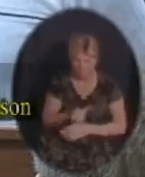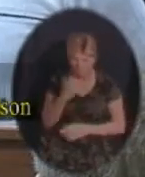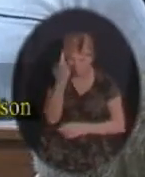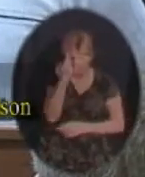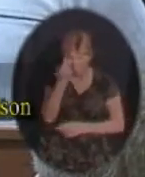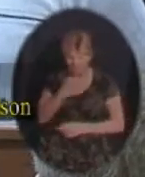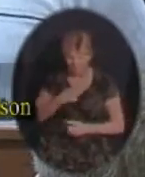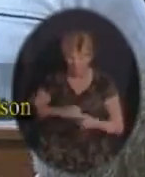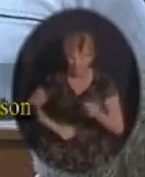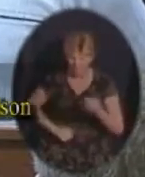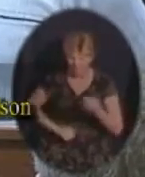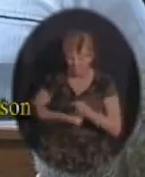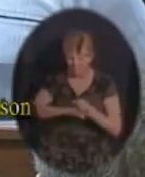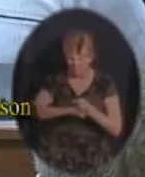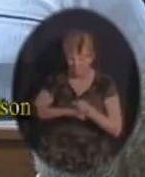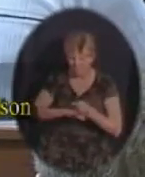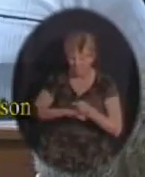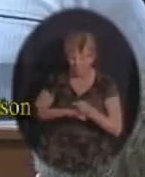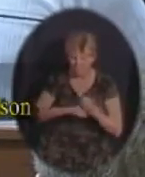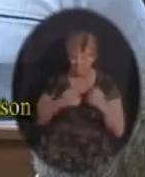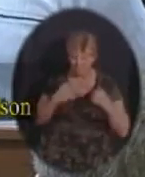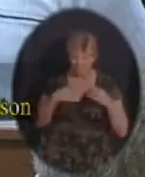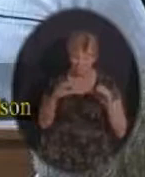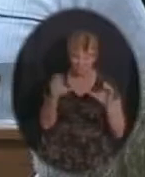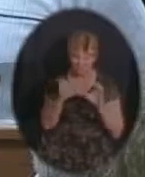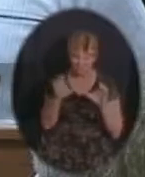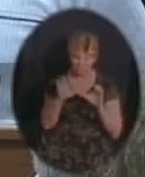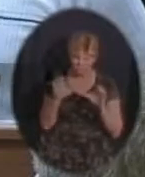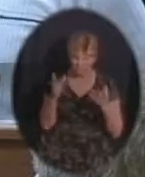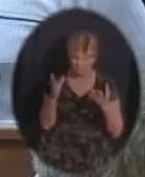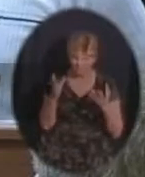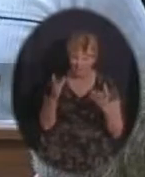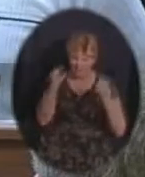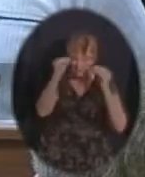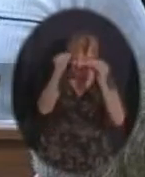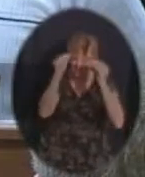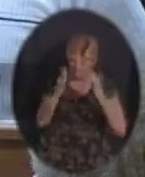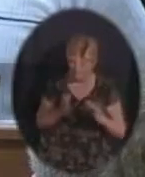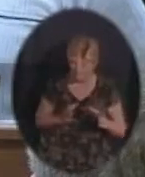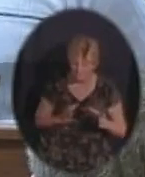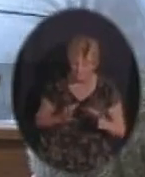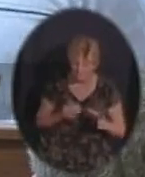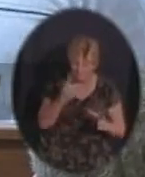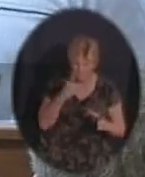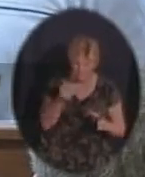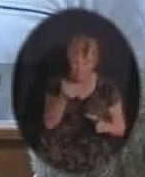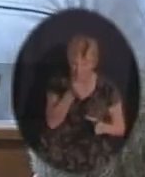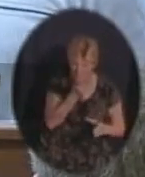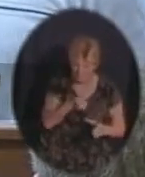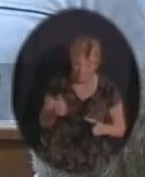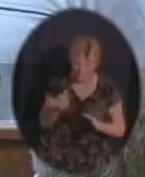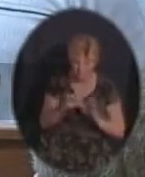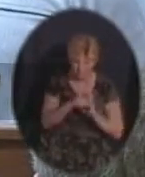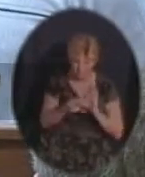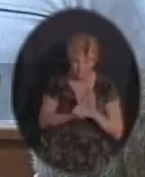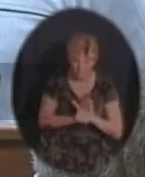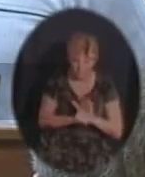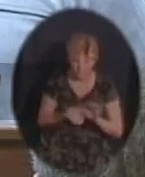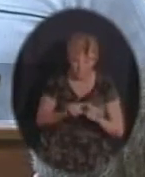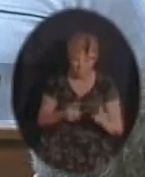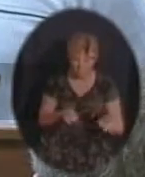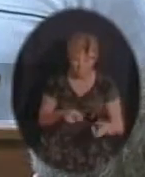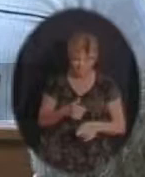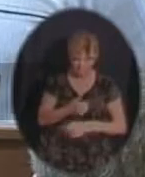it is just a given having a certified teacher is the gold standard for any curriculum. But that's the reason I, as